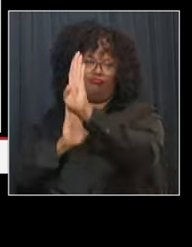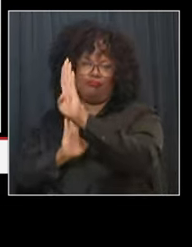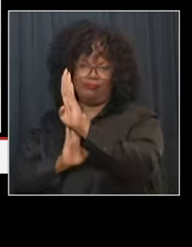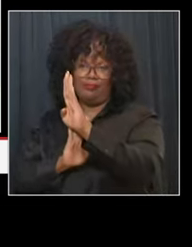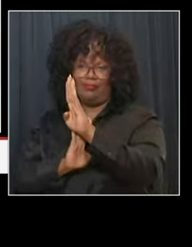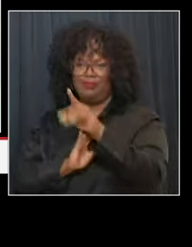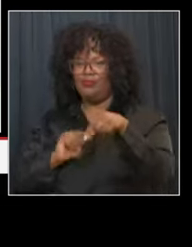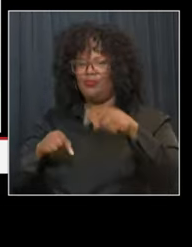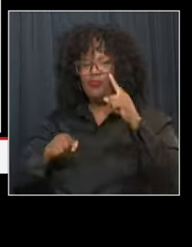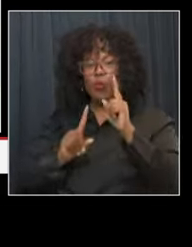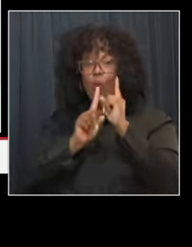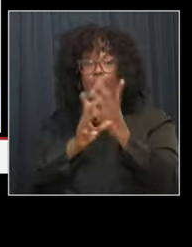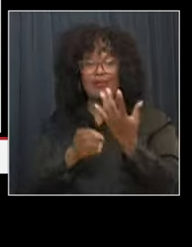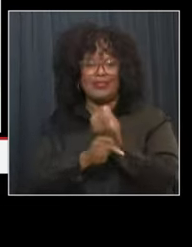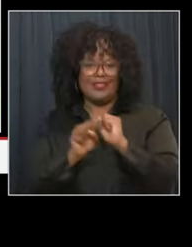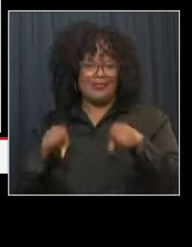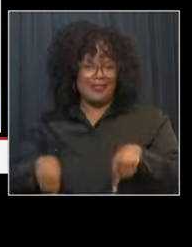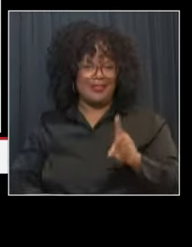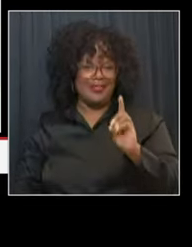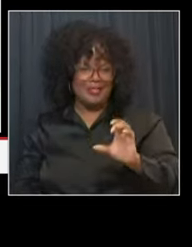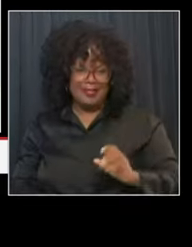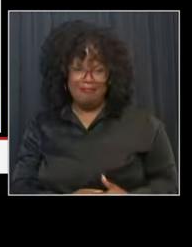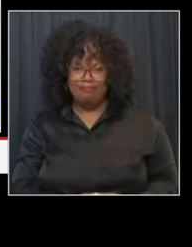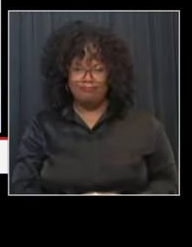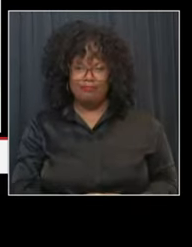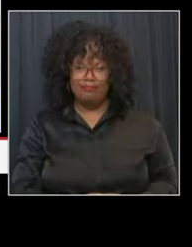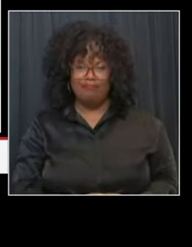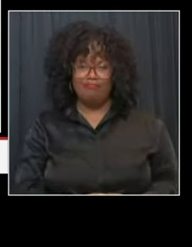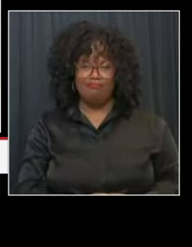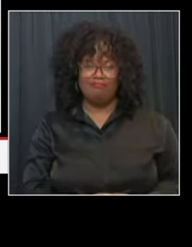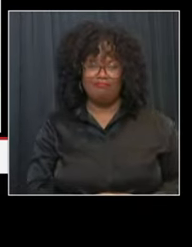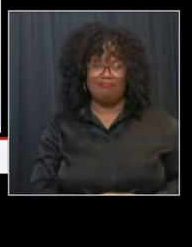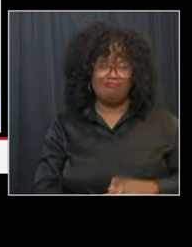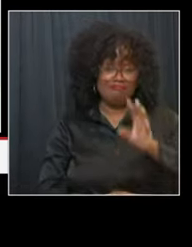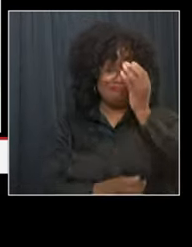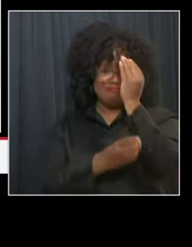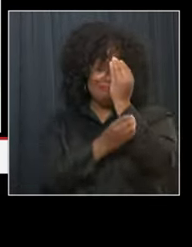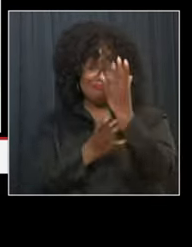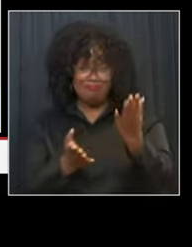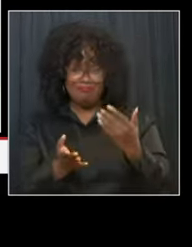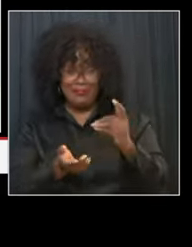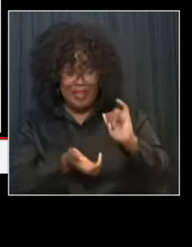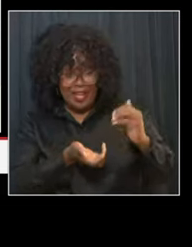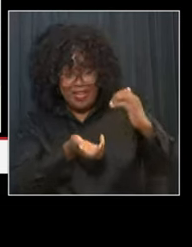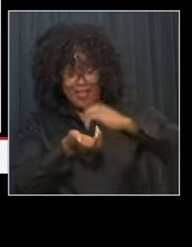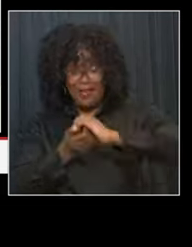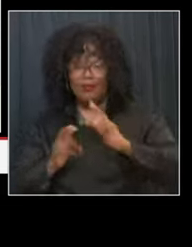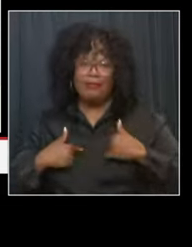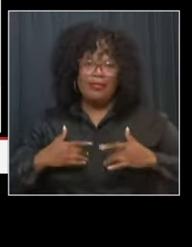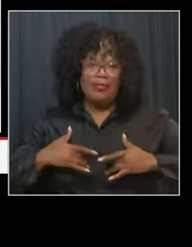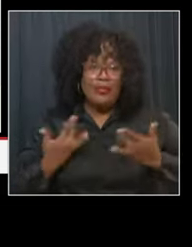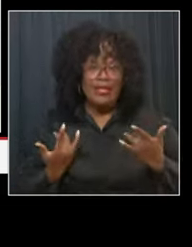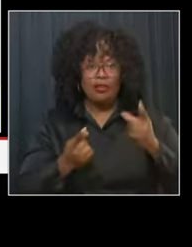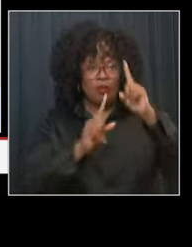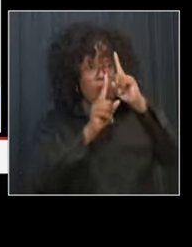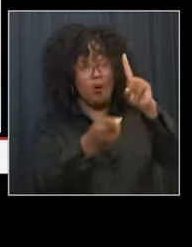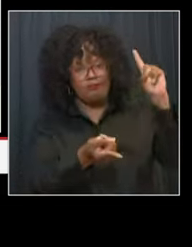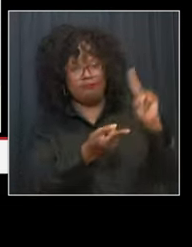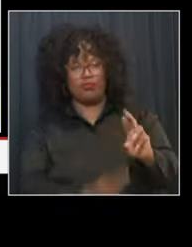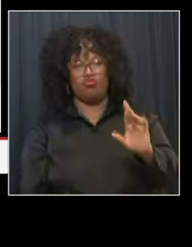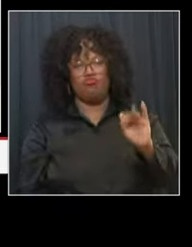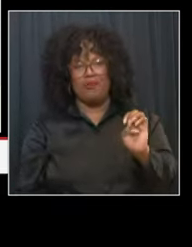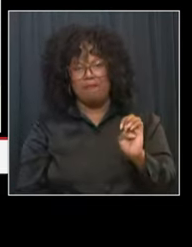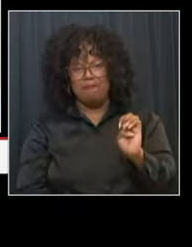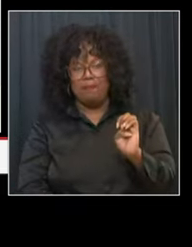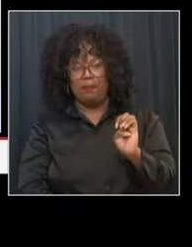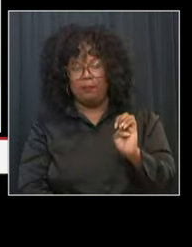excited in continuing to work together to drive down, not only to drive down crime, but to really create conditions that allow our city